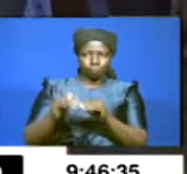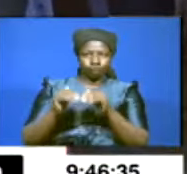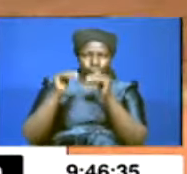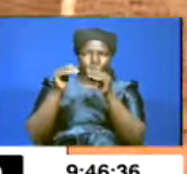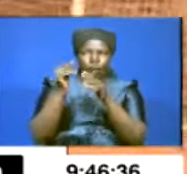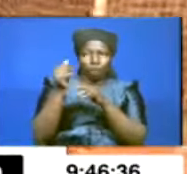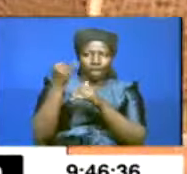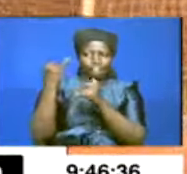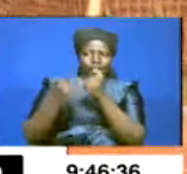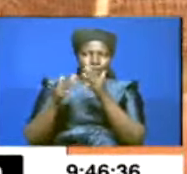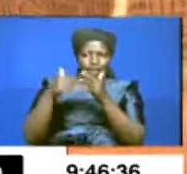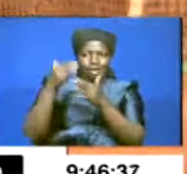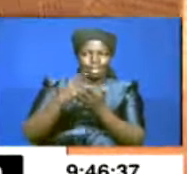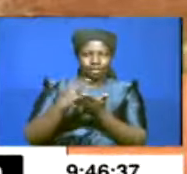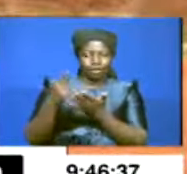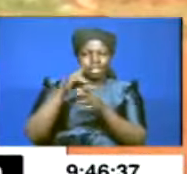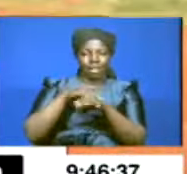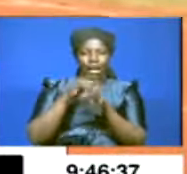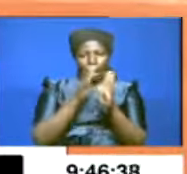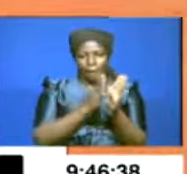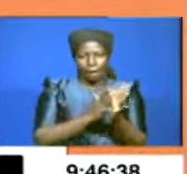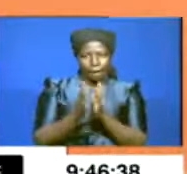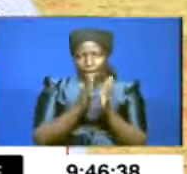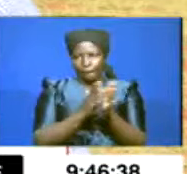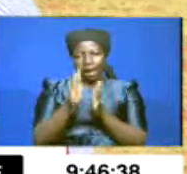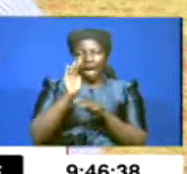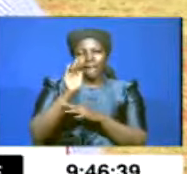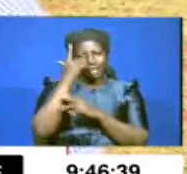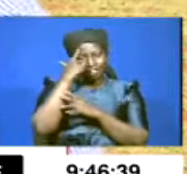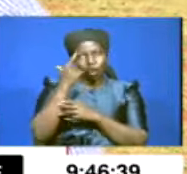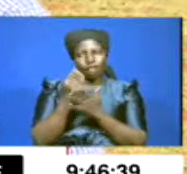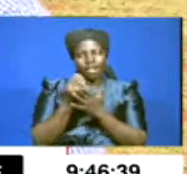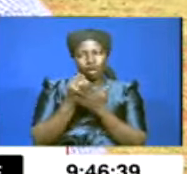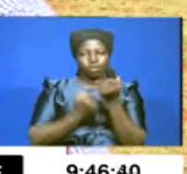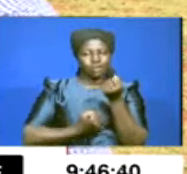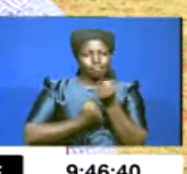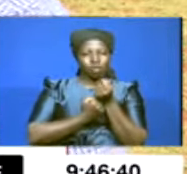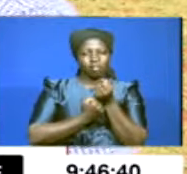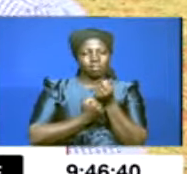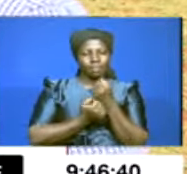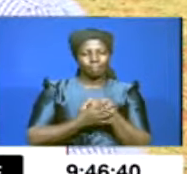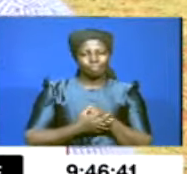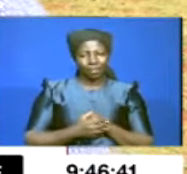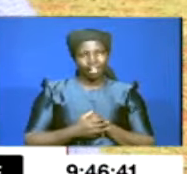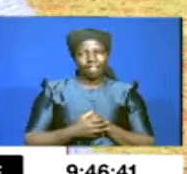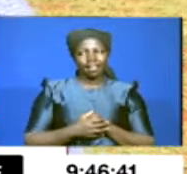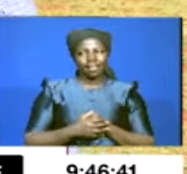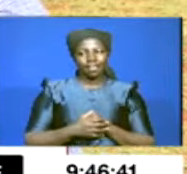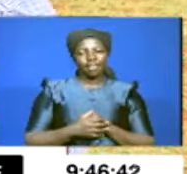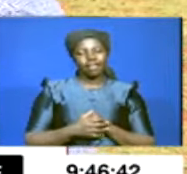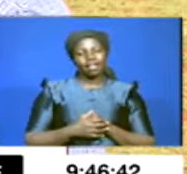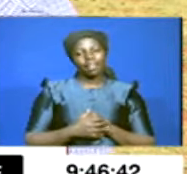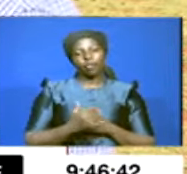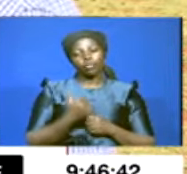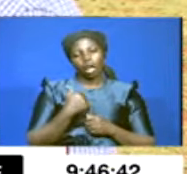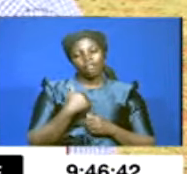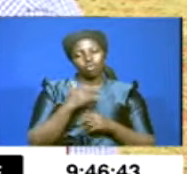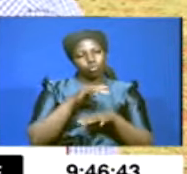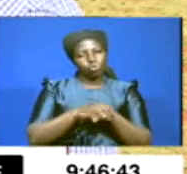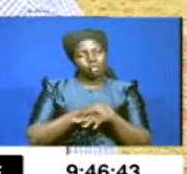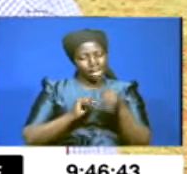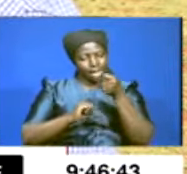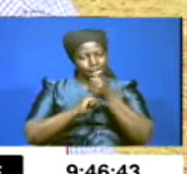even as organizers pleaded for financial support from well-wishers. About the prize money, we've not gotten a sponsor in that